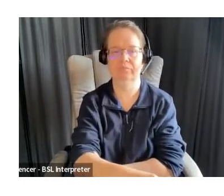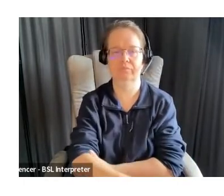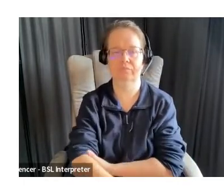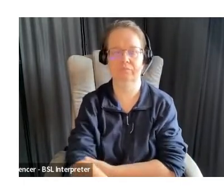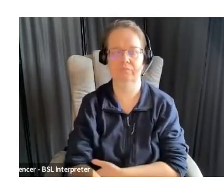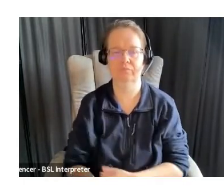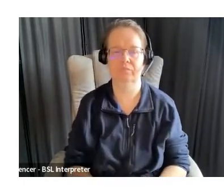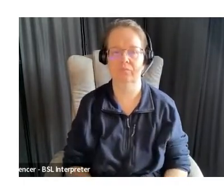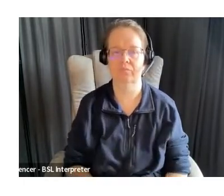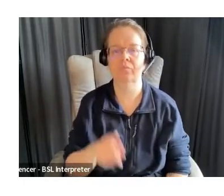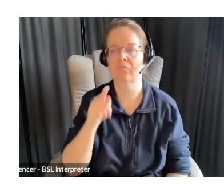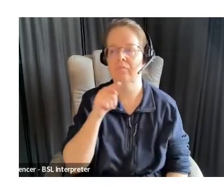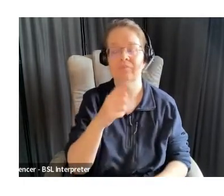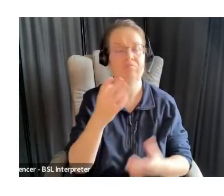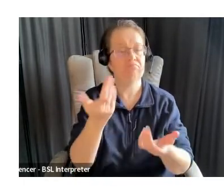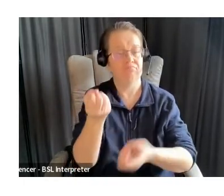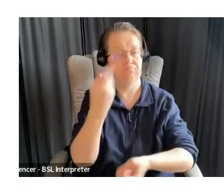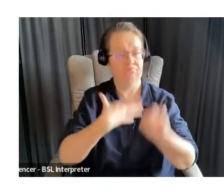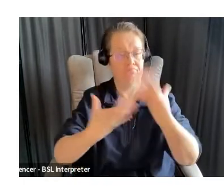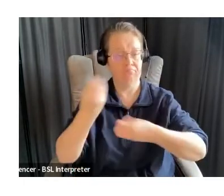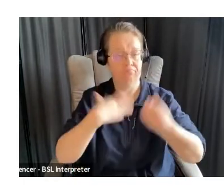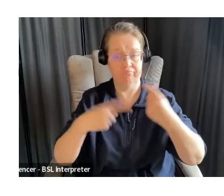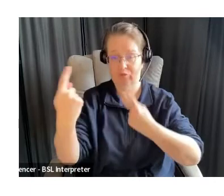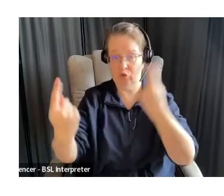Okay, tell me about yourself.